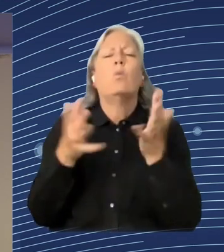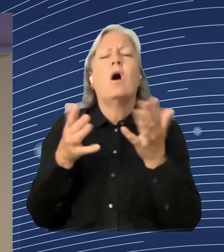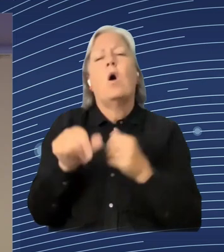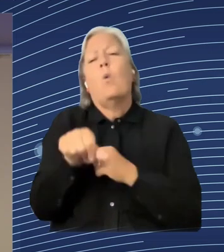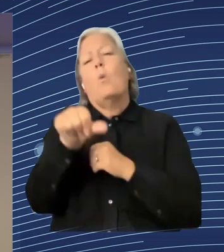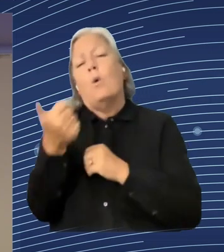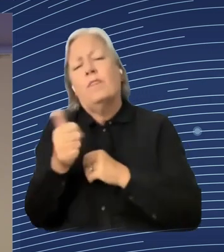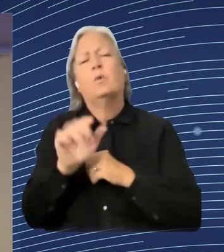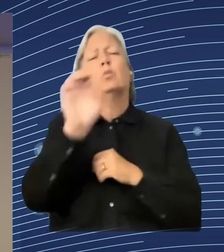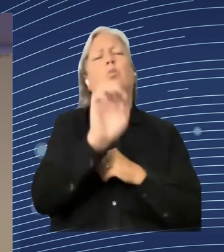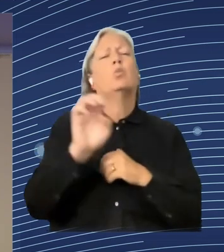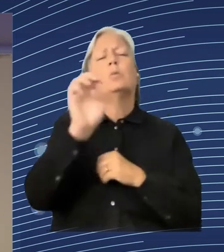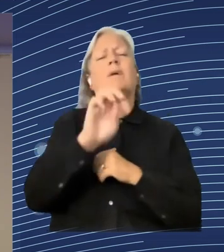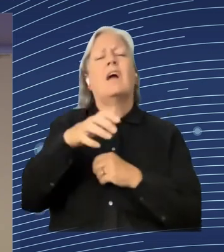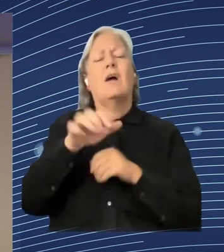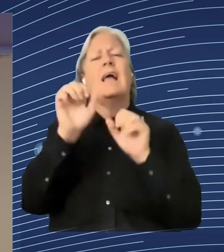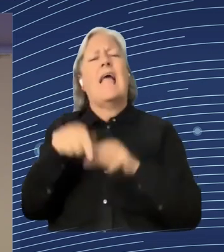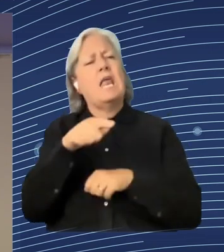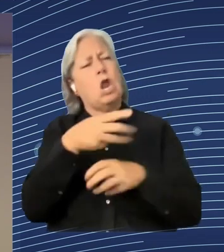the Italian best case?